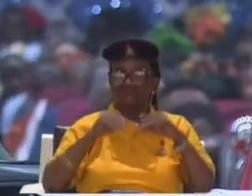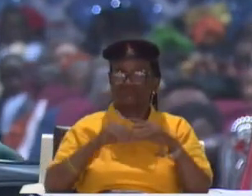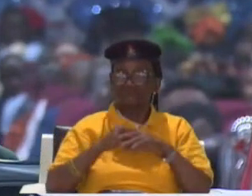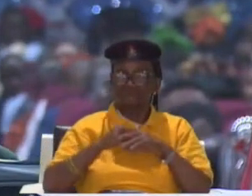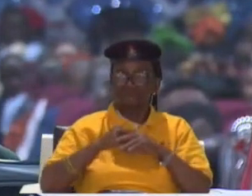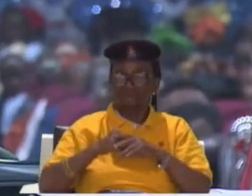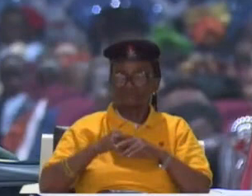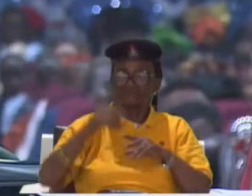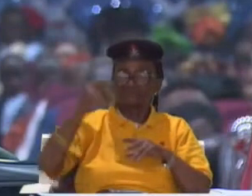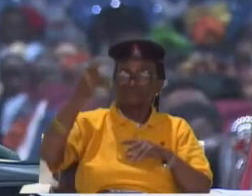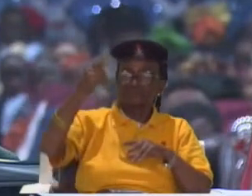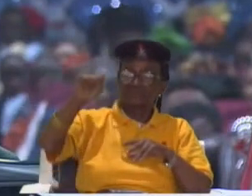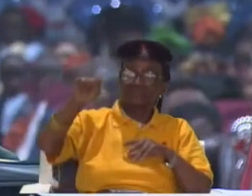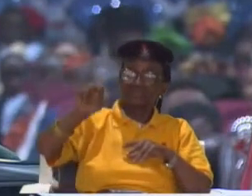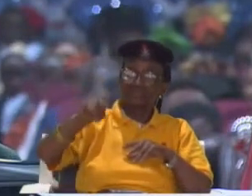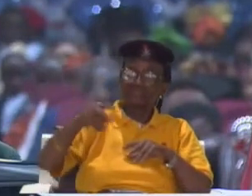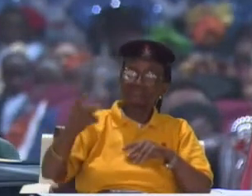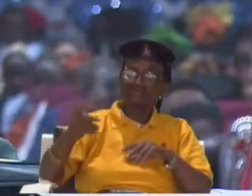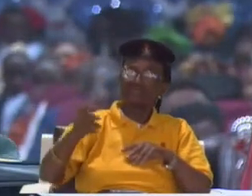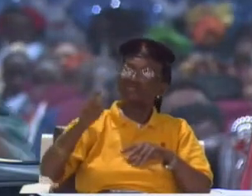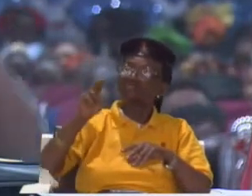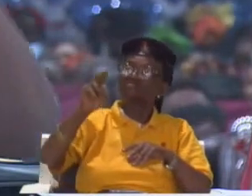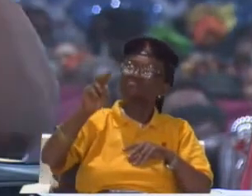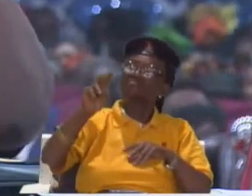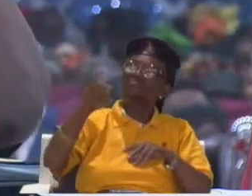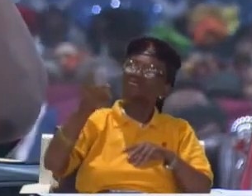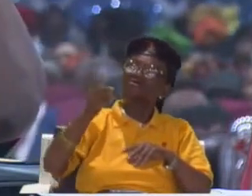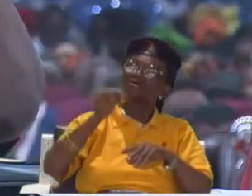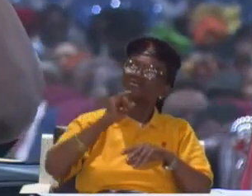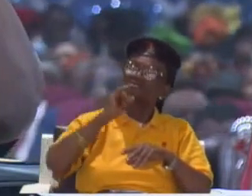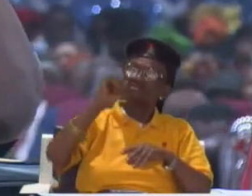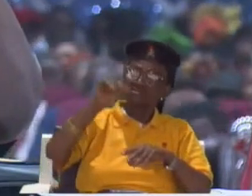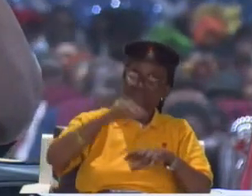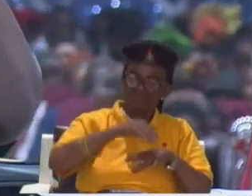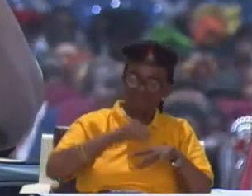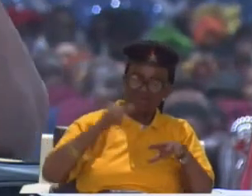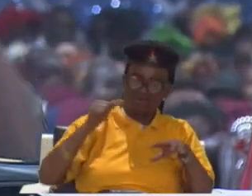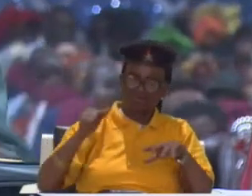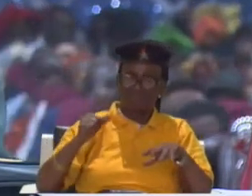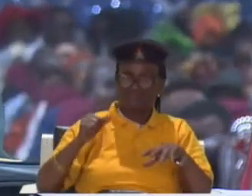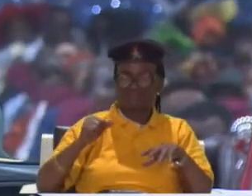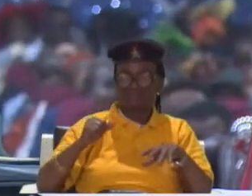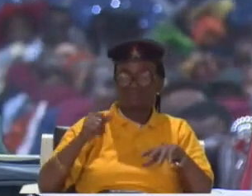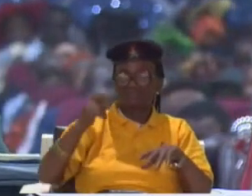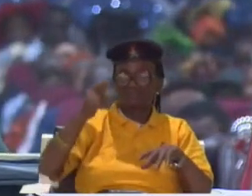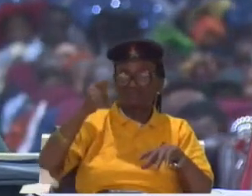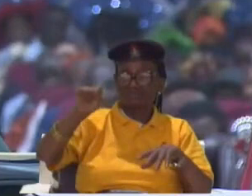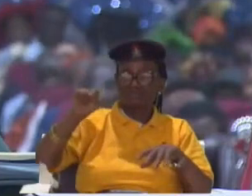The second is called earth.